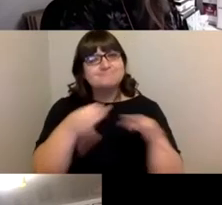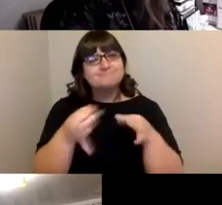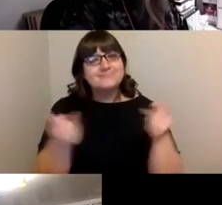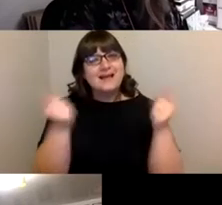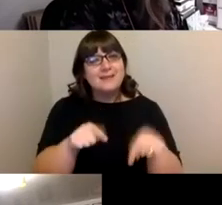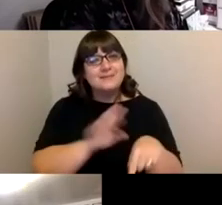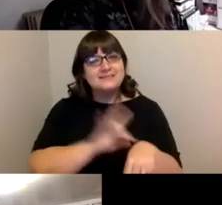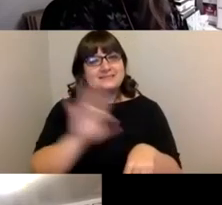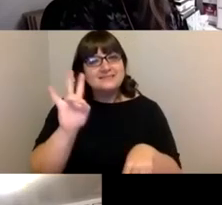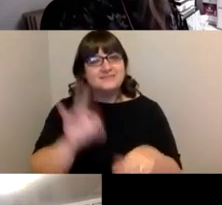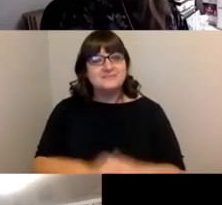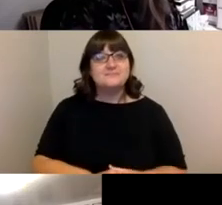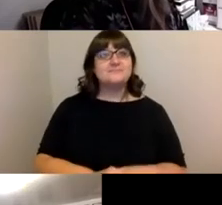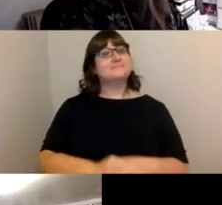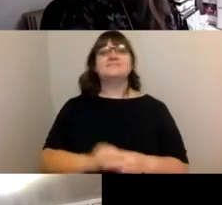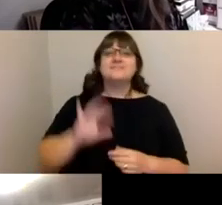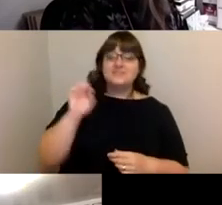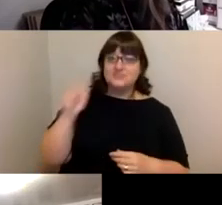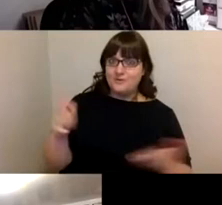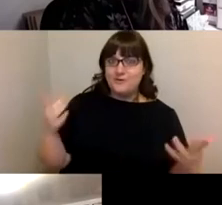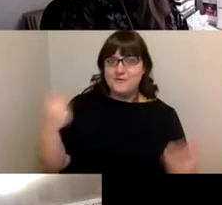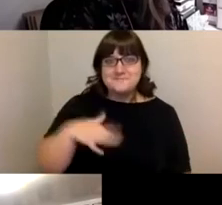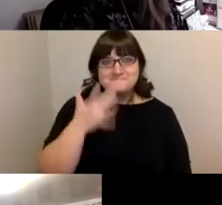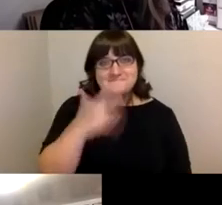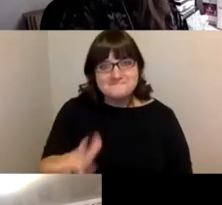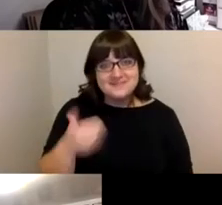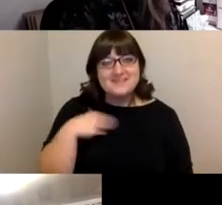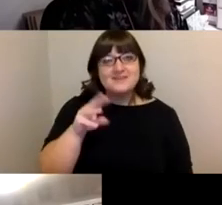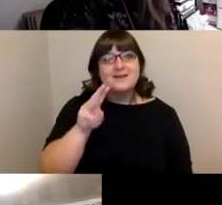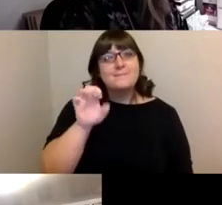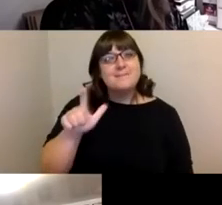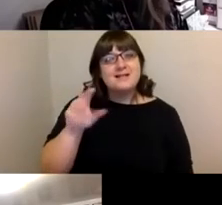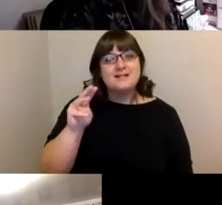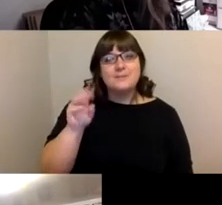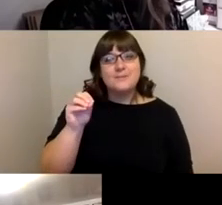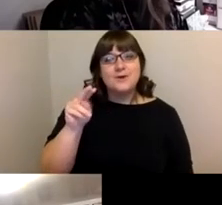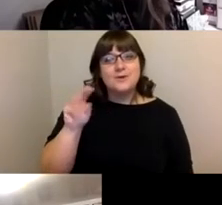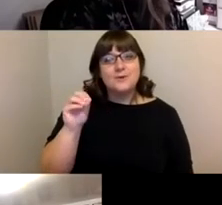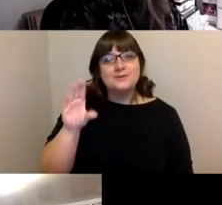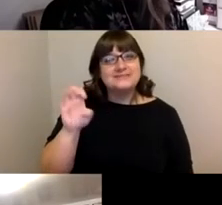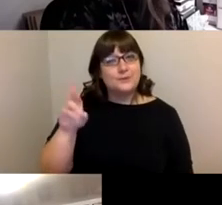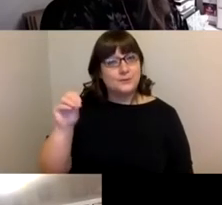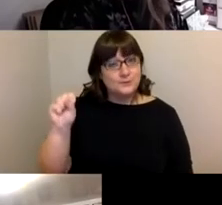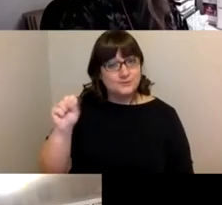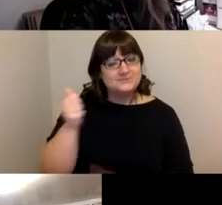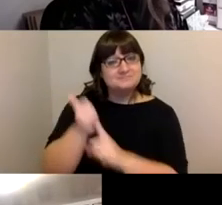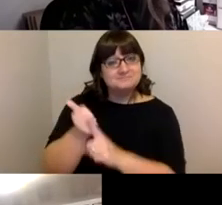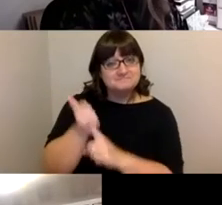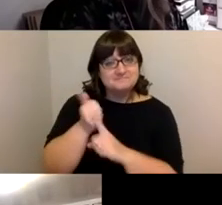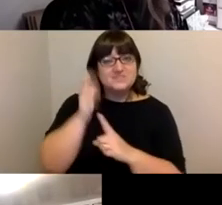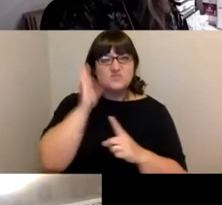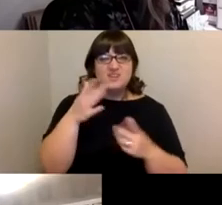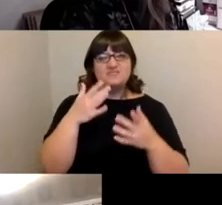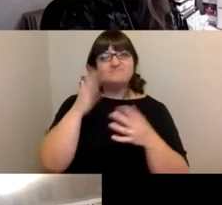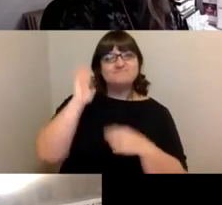Yeah, so we are very lucky. We have Mel Monoceros, who is going to be giving a talk with us about accessibility in the arts during